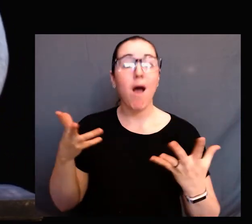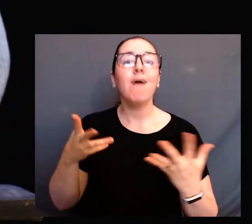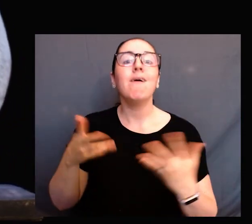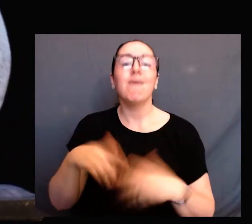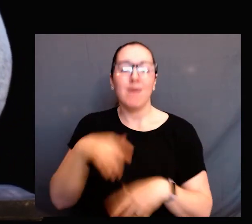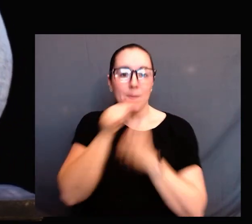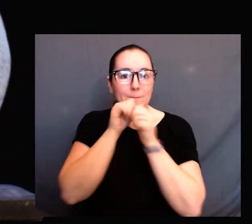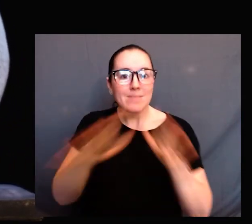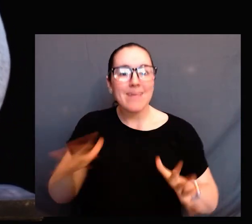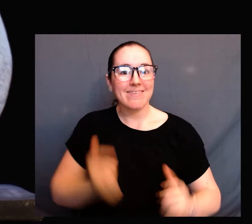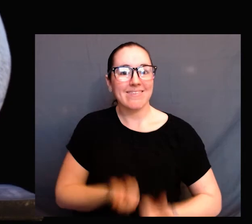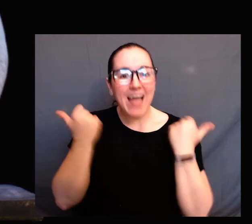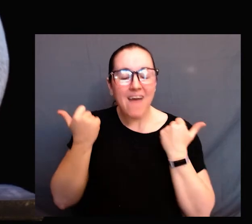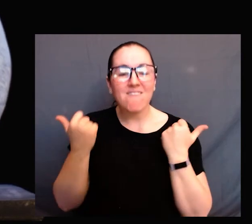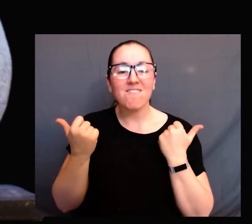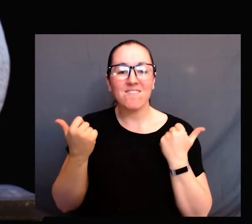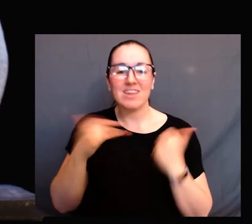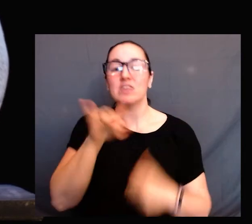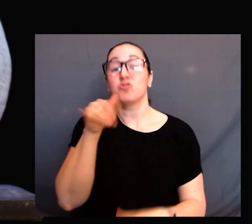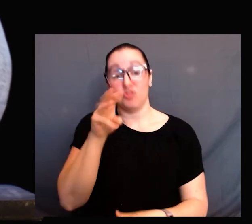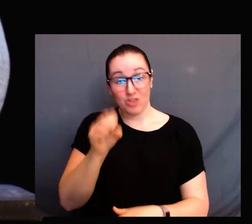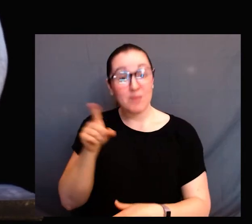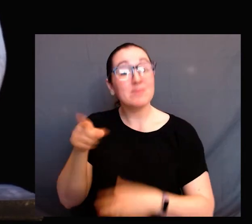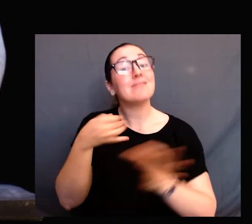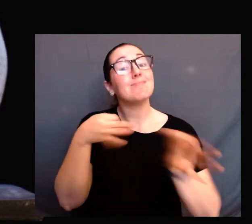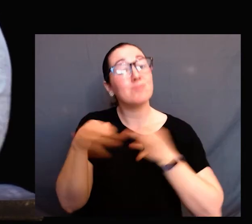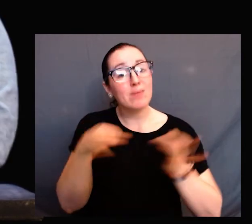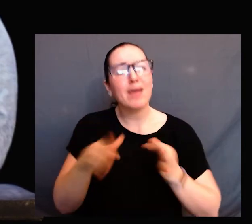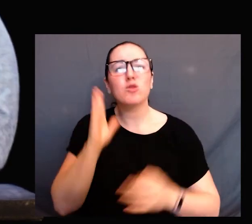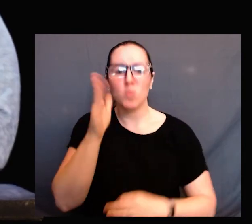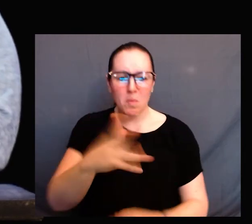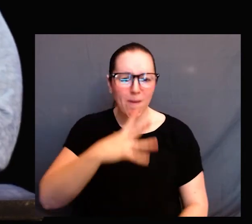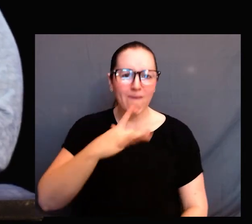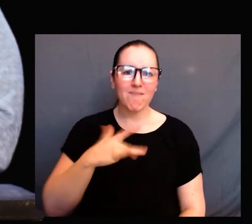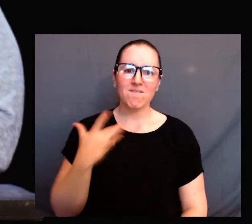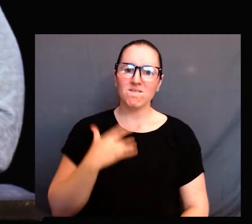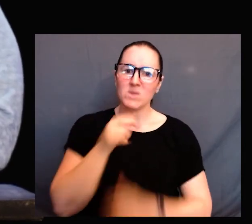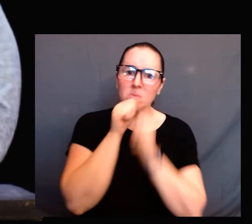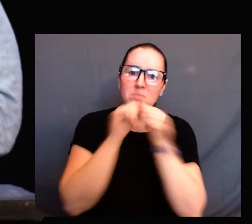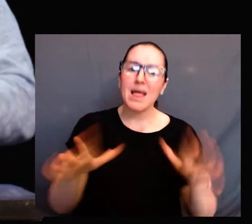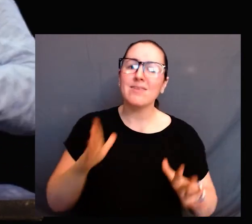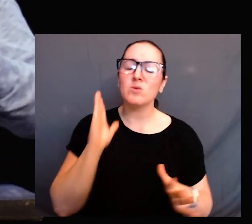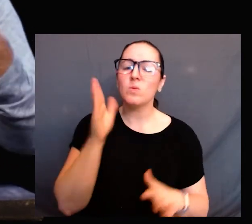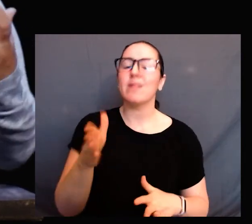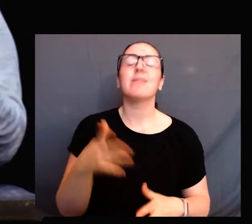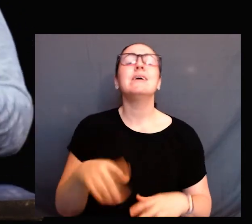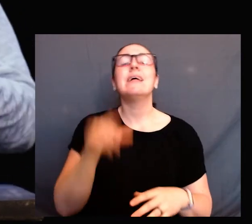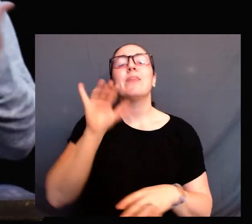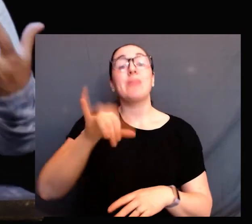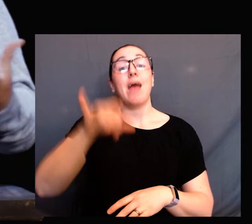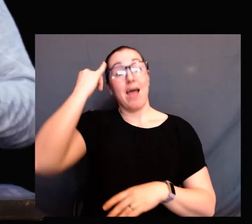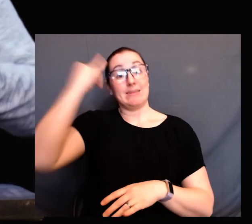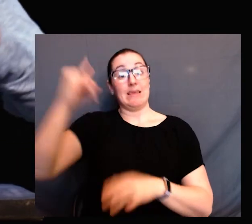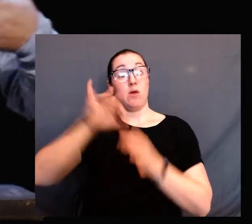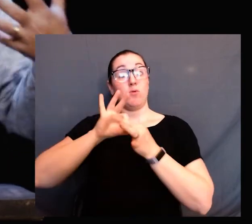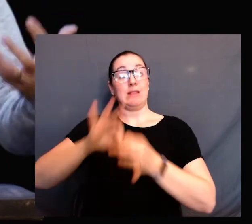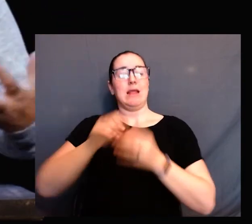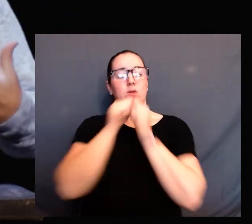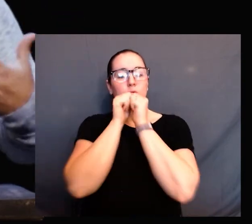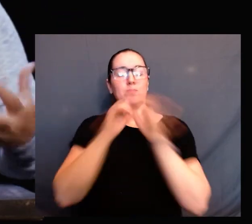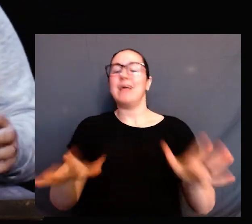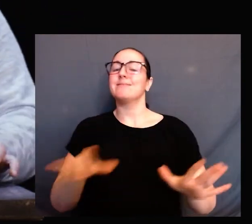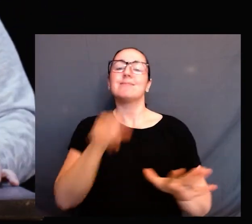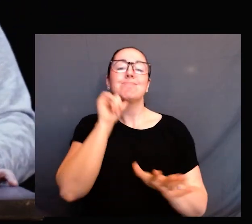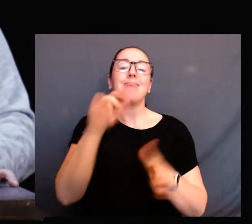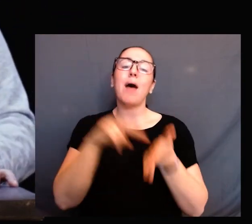life. James says there at the very end, they will be blessed in what they do. And this idea of being blessed, we're not talking about